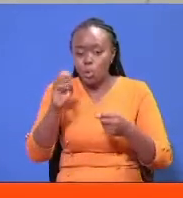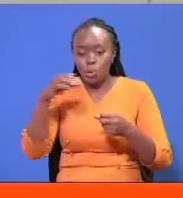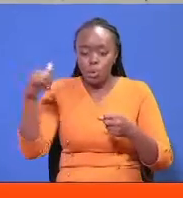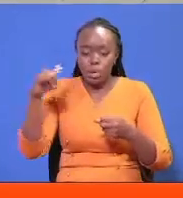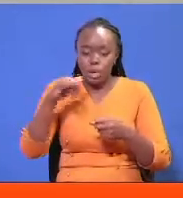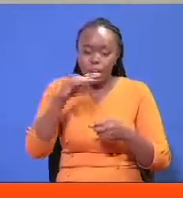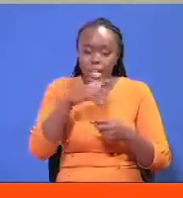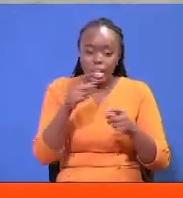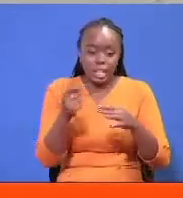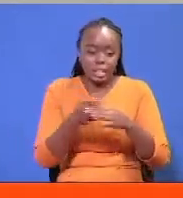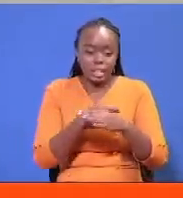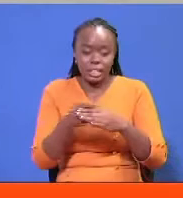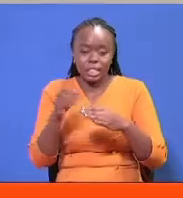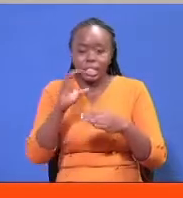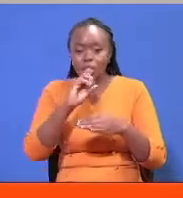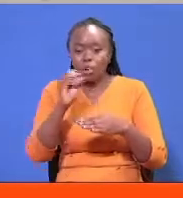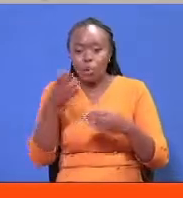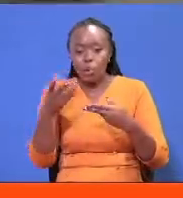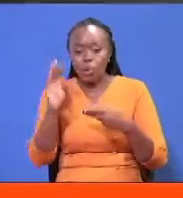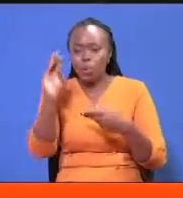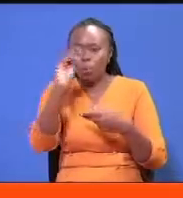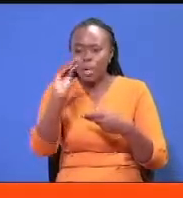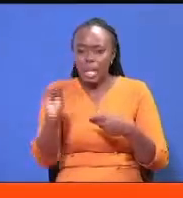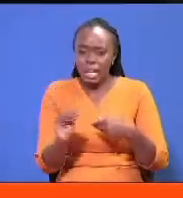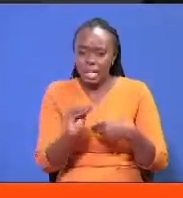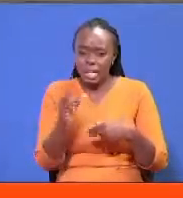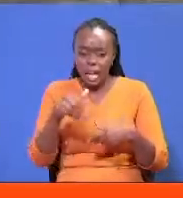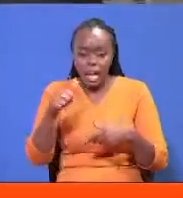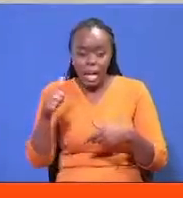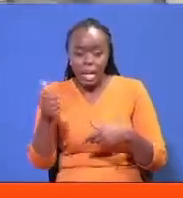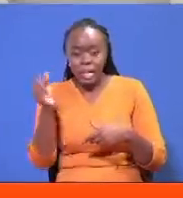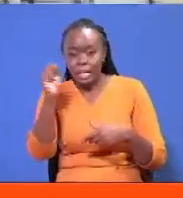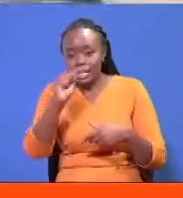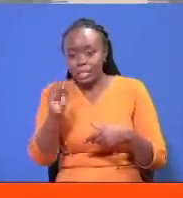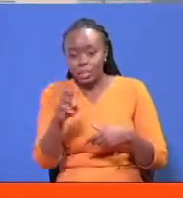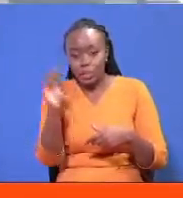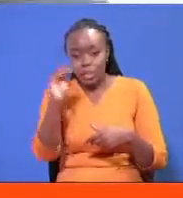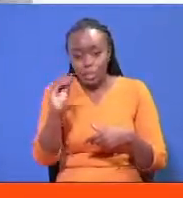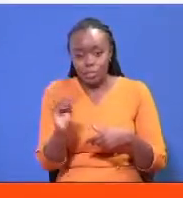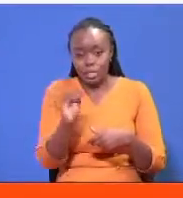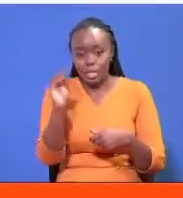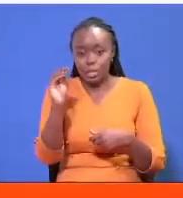training organization in Africa, well outside South Africa.